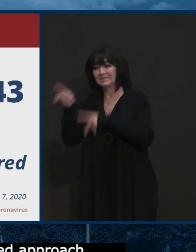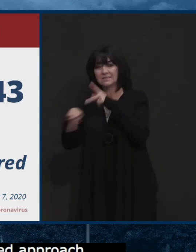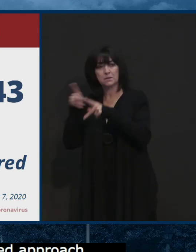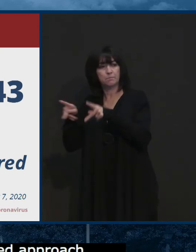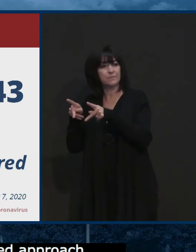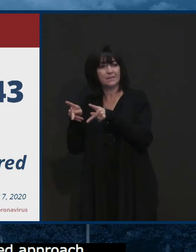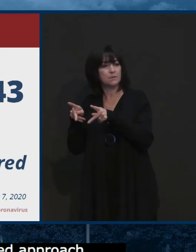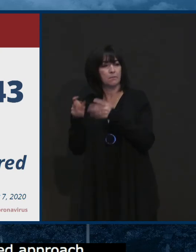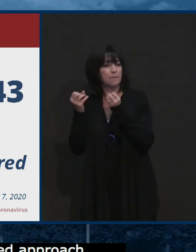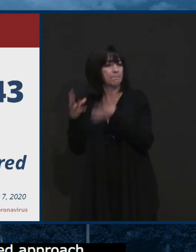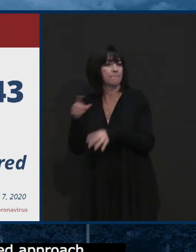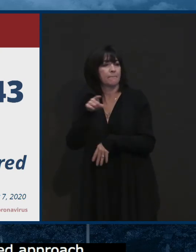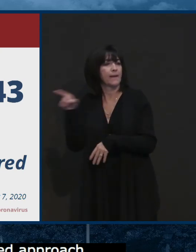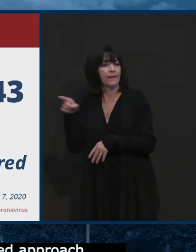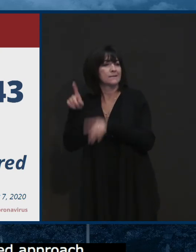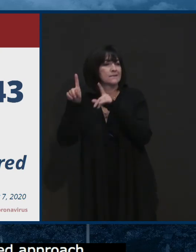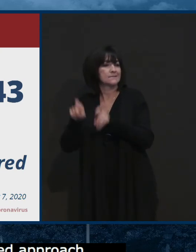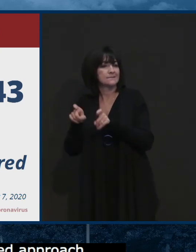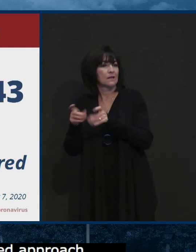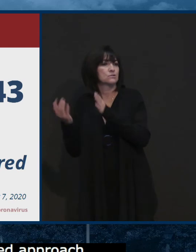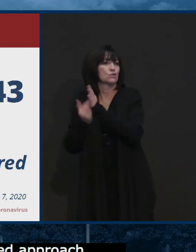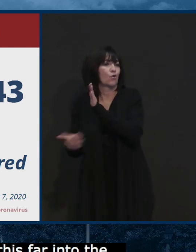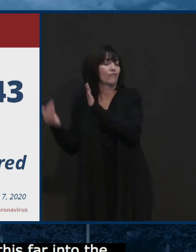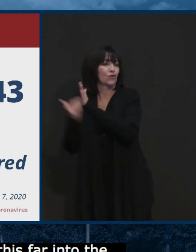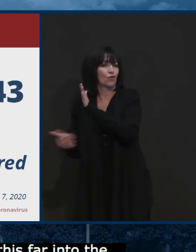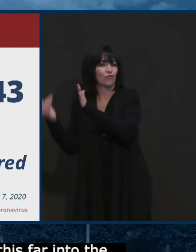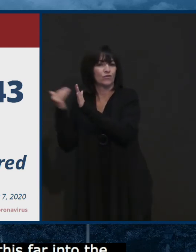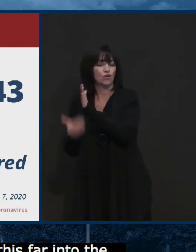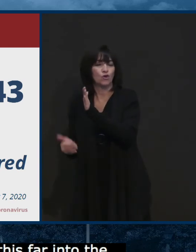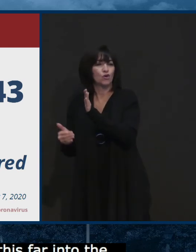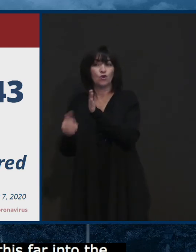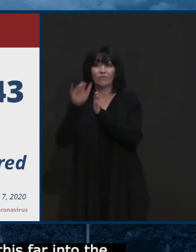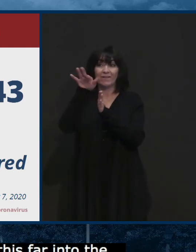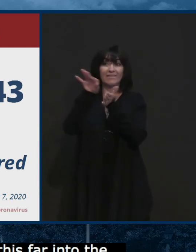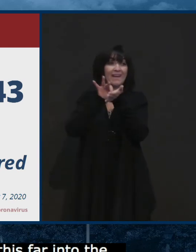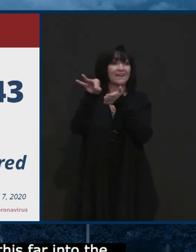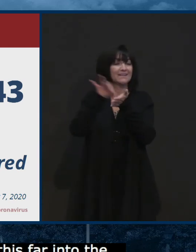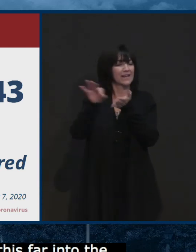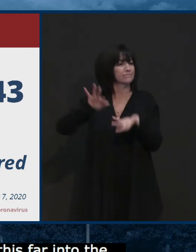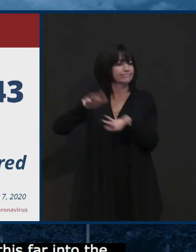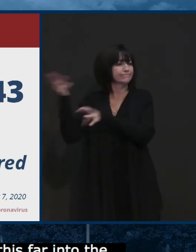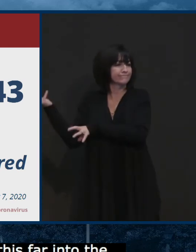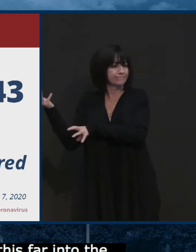when many people are getting tested multiple times. The person-based